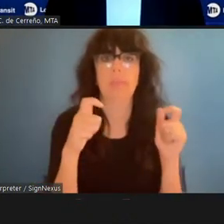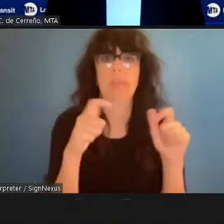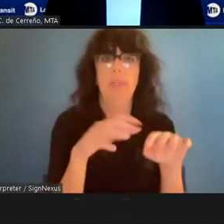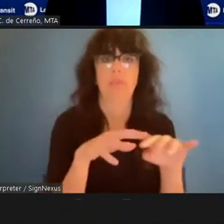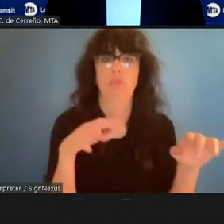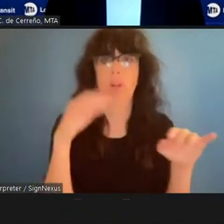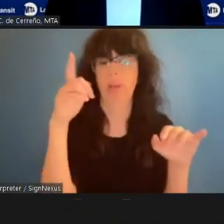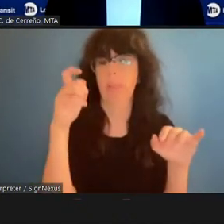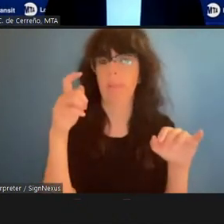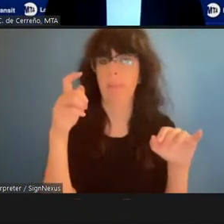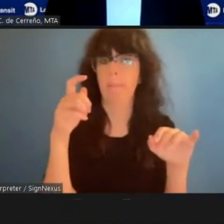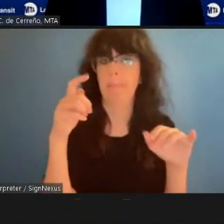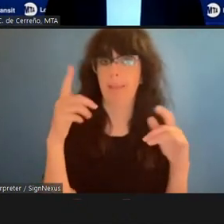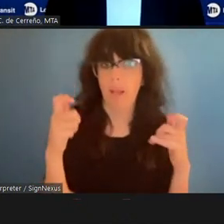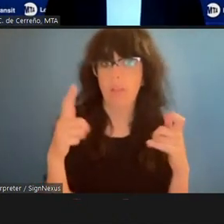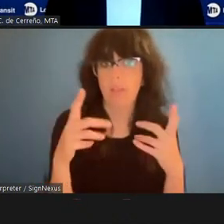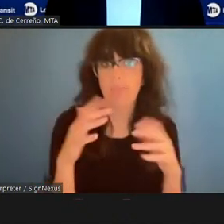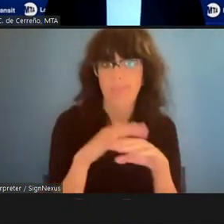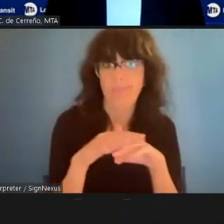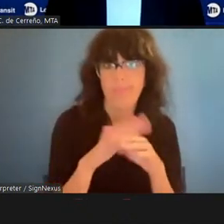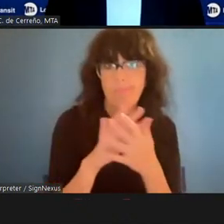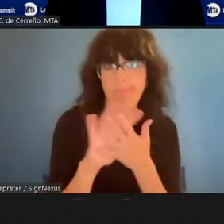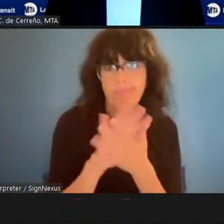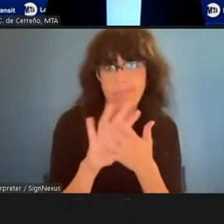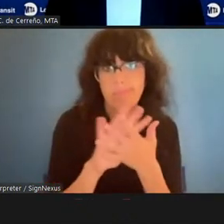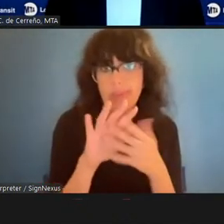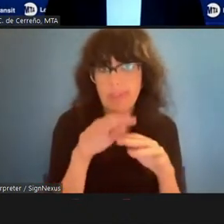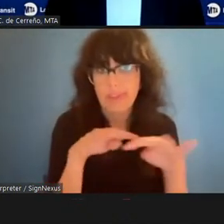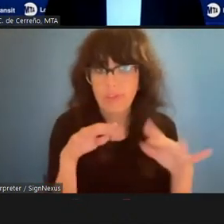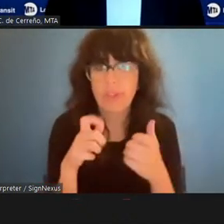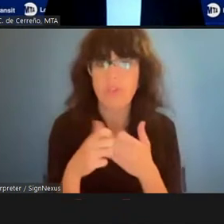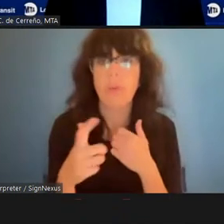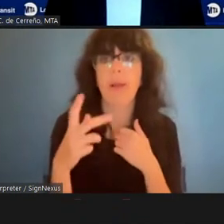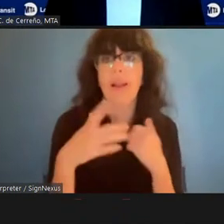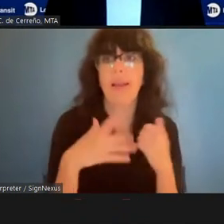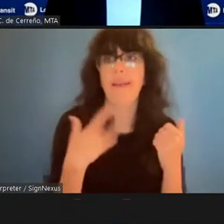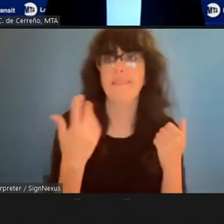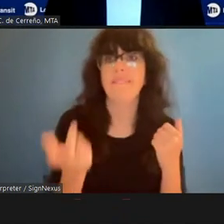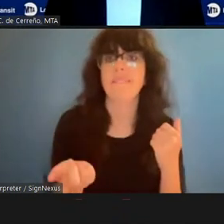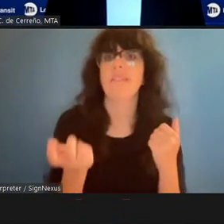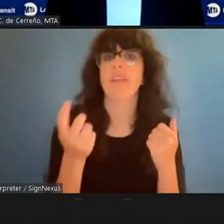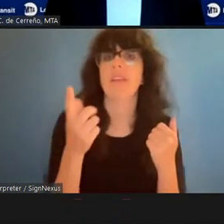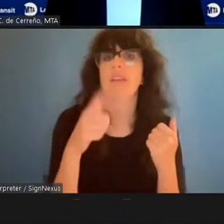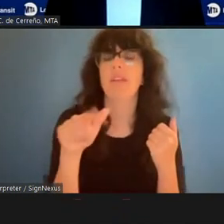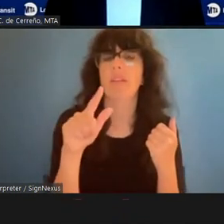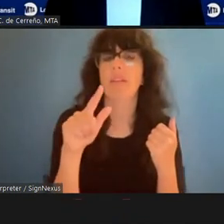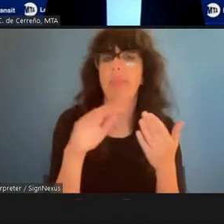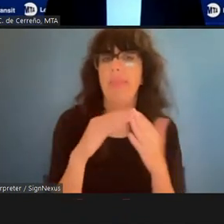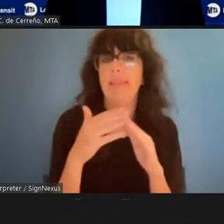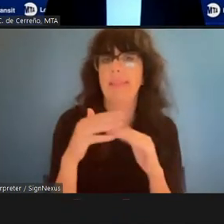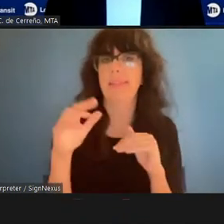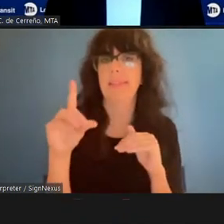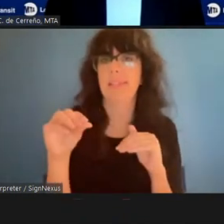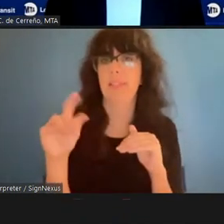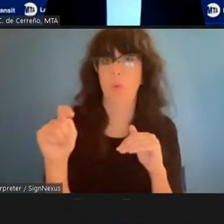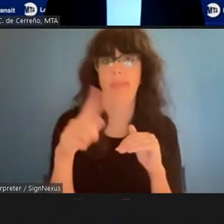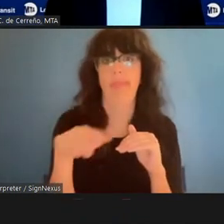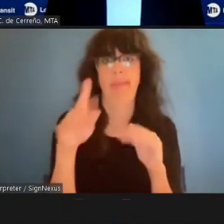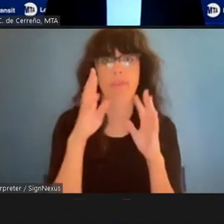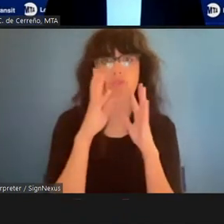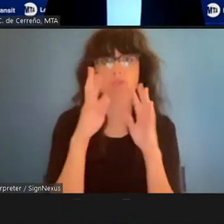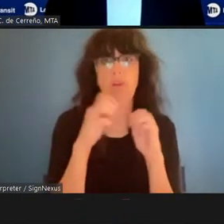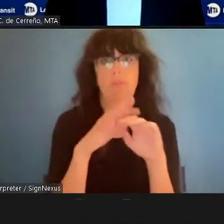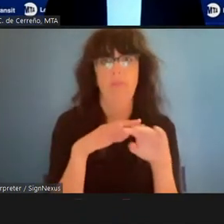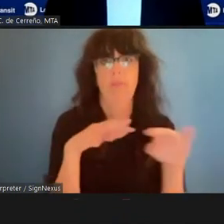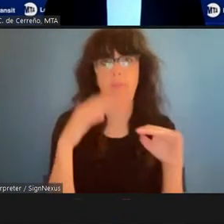however i think it should be noted that over the past few years the city the d.o.t have created the congestion by reducing